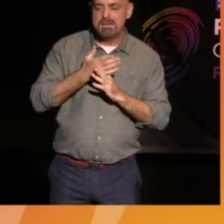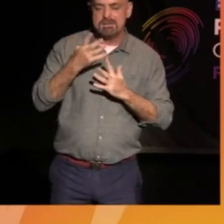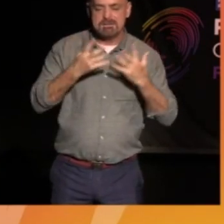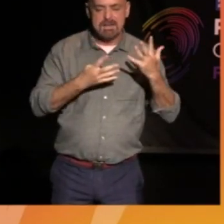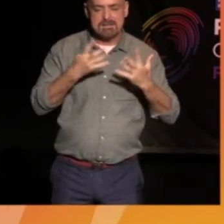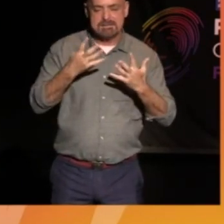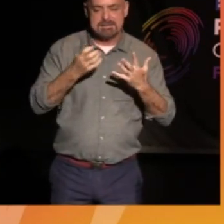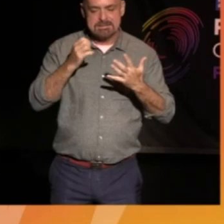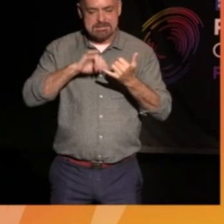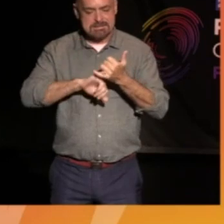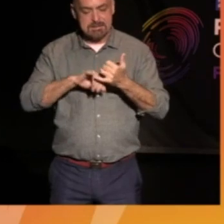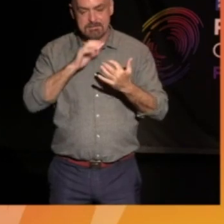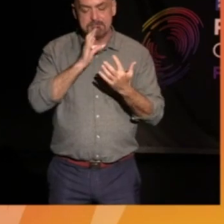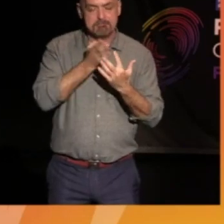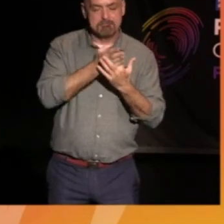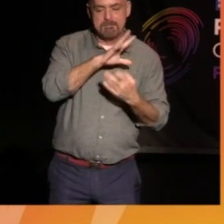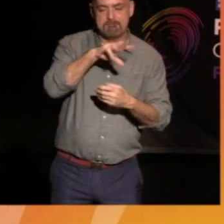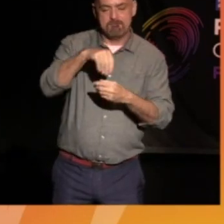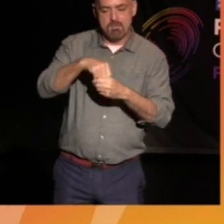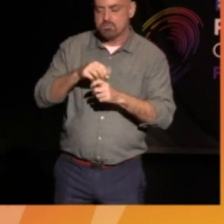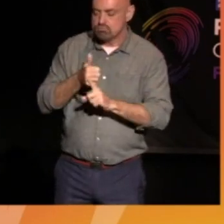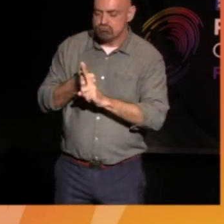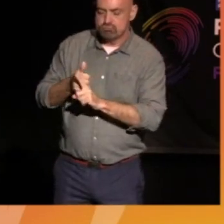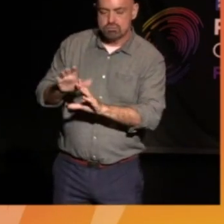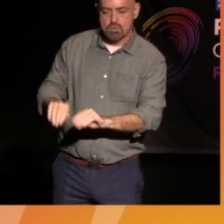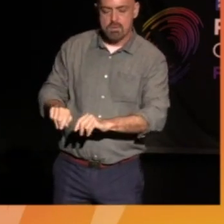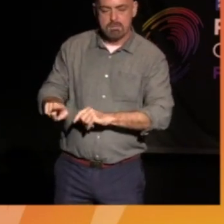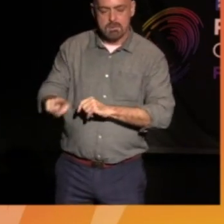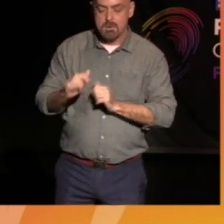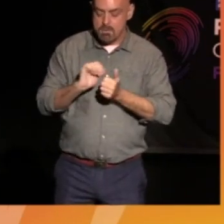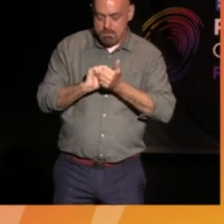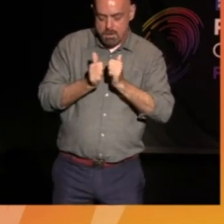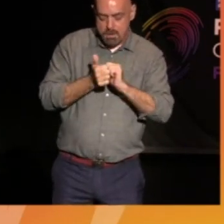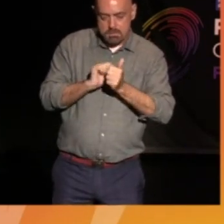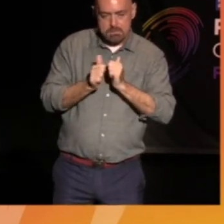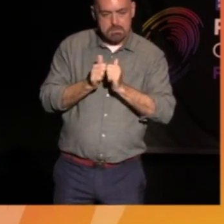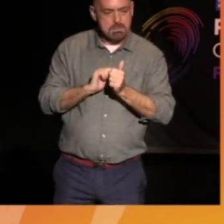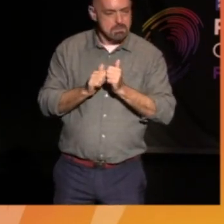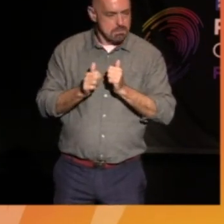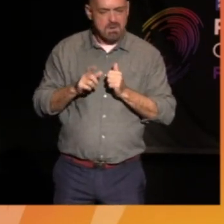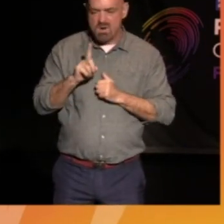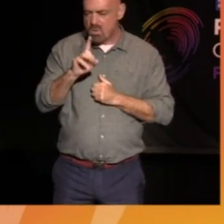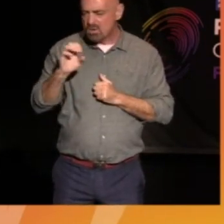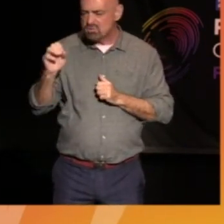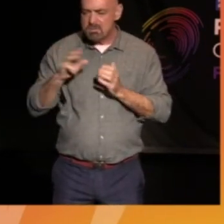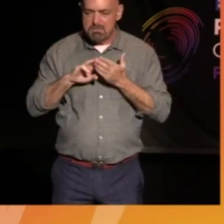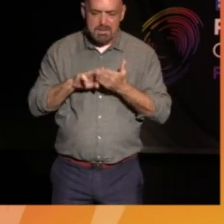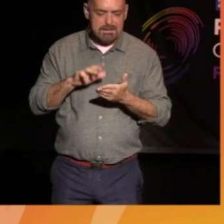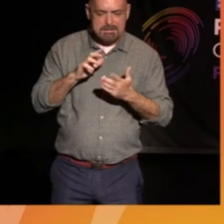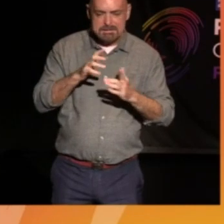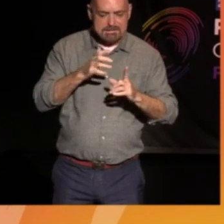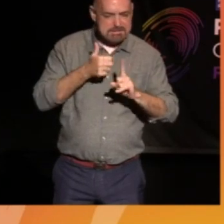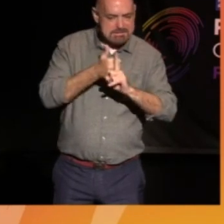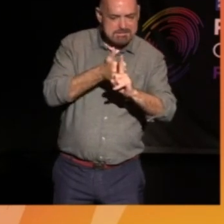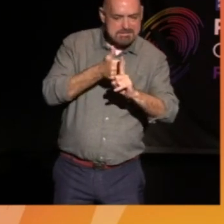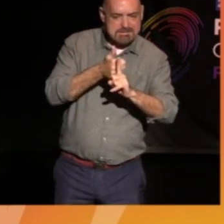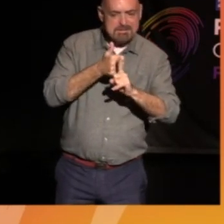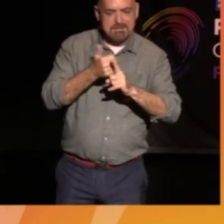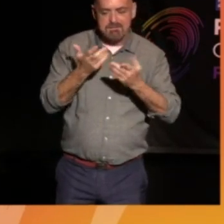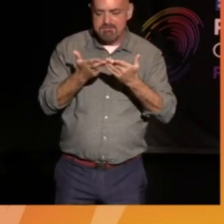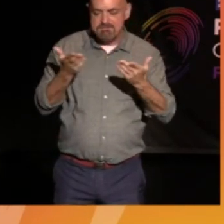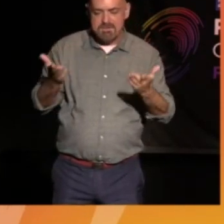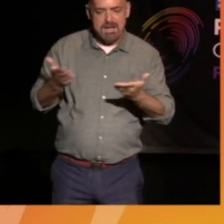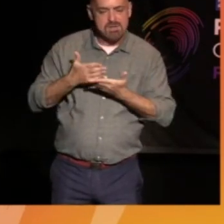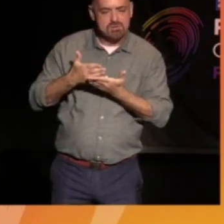mid-90s. They are close partners in our 100 million campaign. They are working with us in the Fair Share